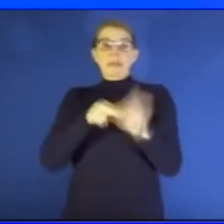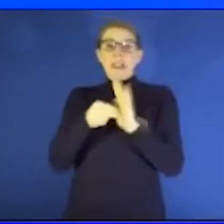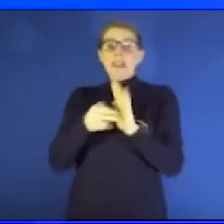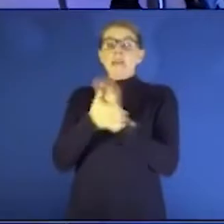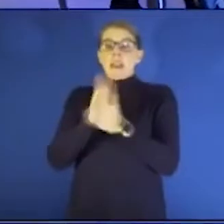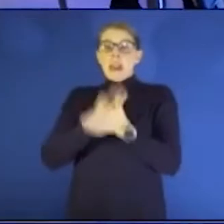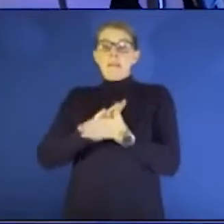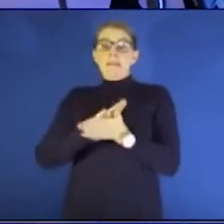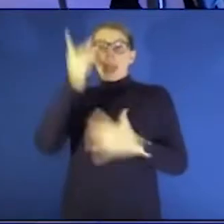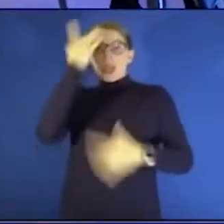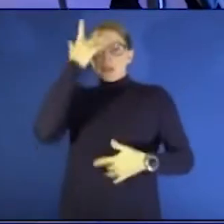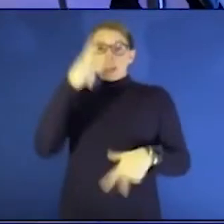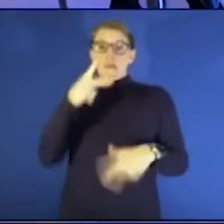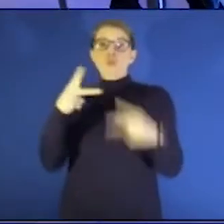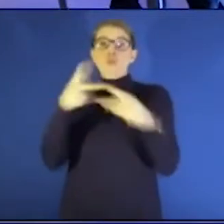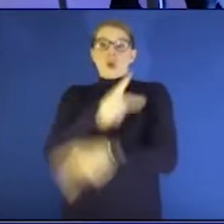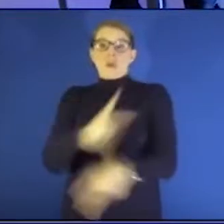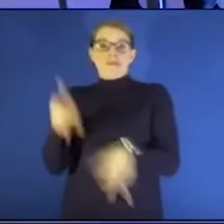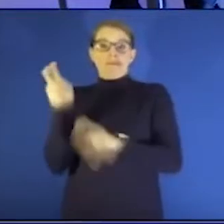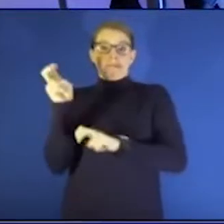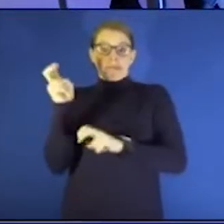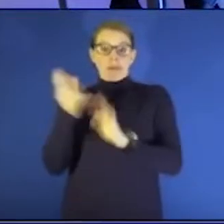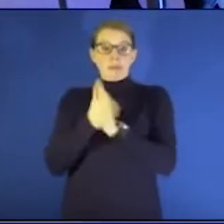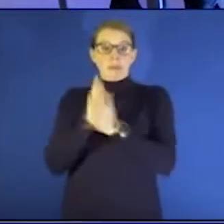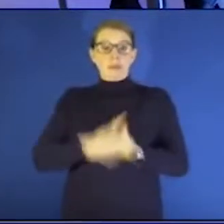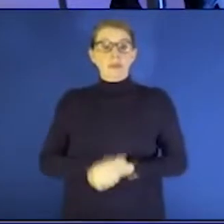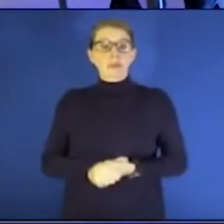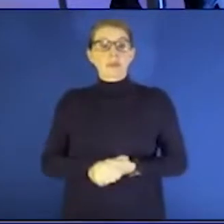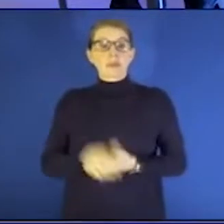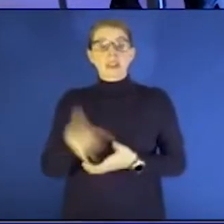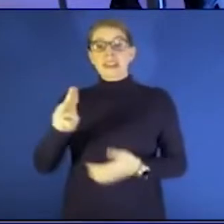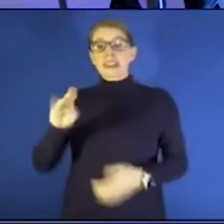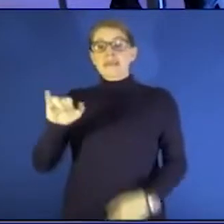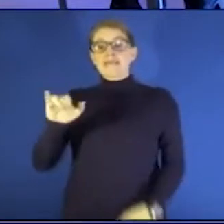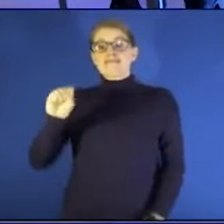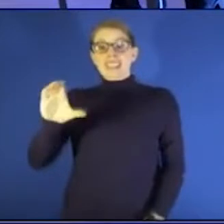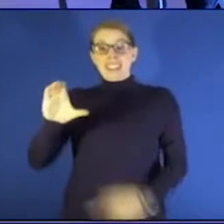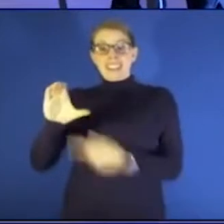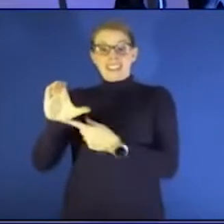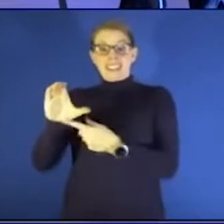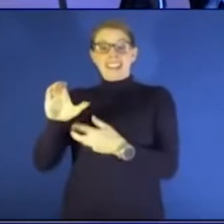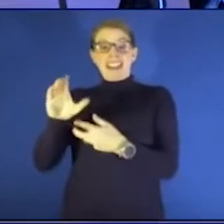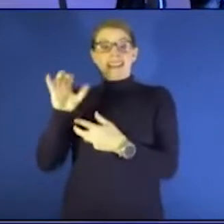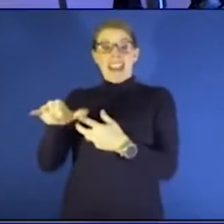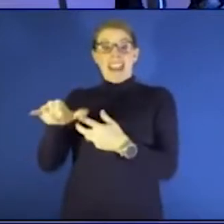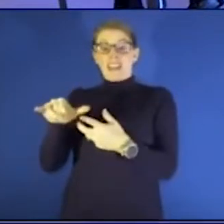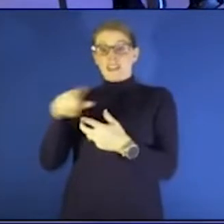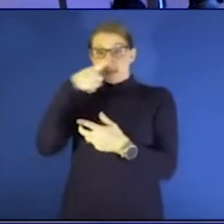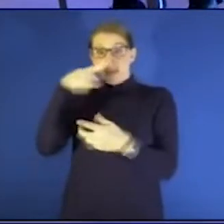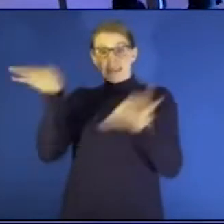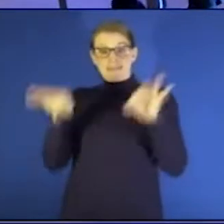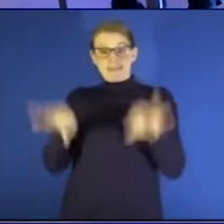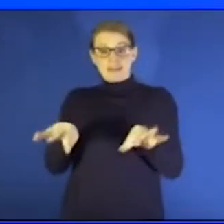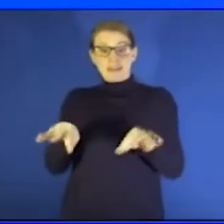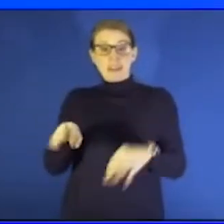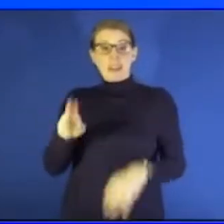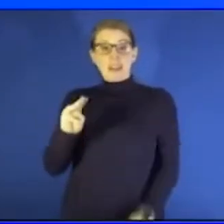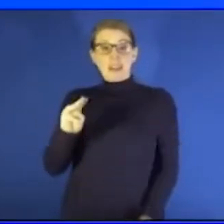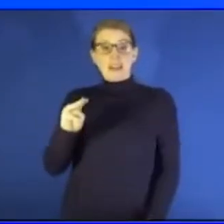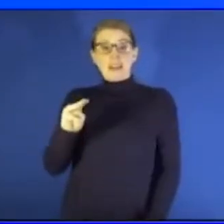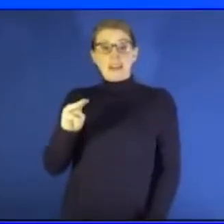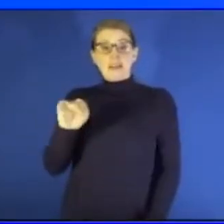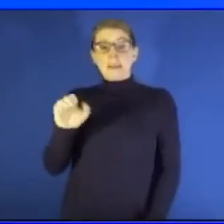we've heard a little bit about Miss C being more of a problem this time around. Can you want to talk about that a little bit? What Yeah. it is and what the problem is? Miss C is a little bit